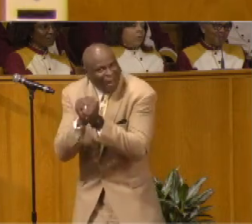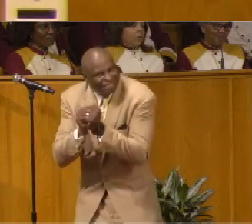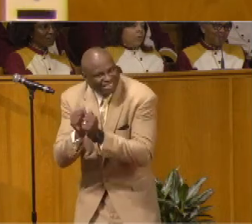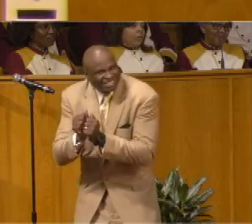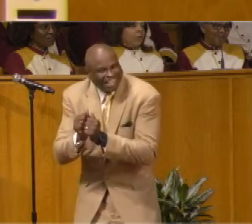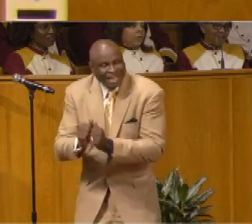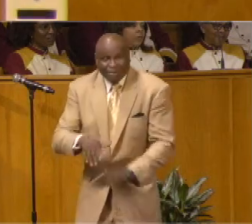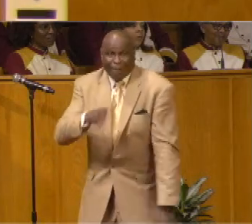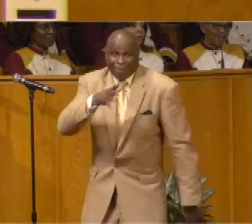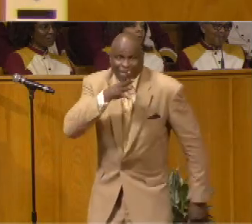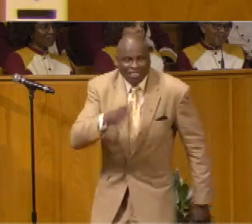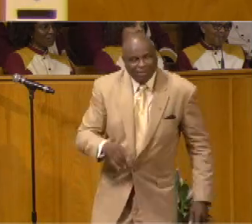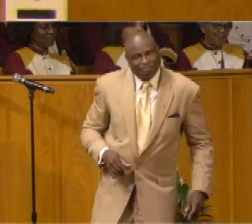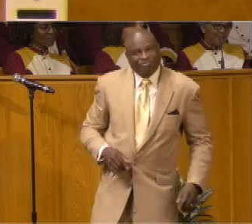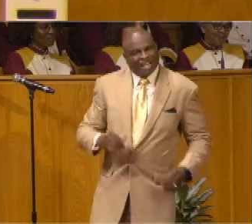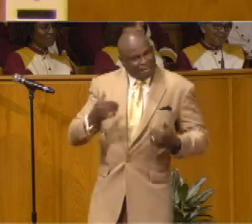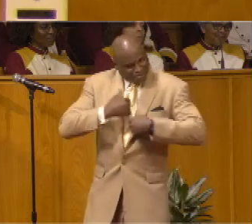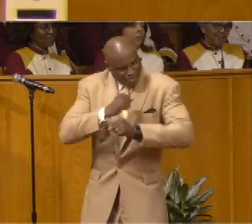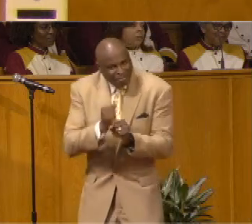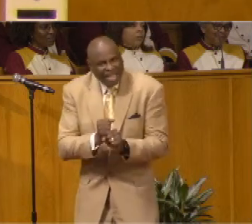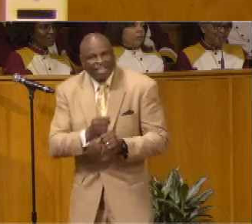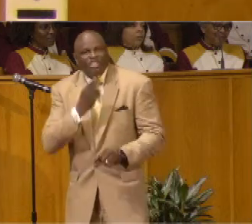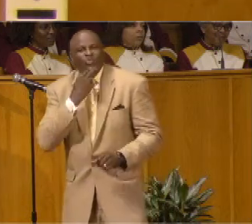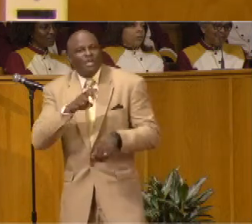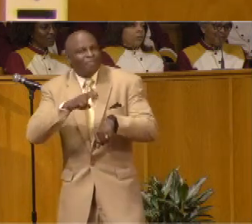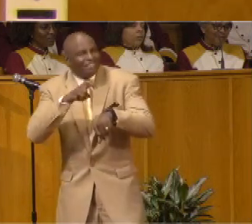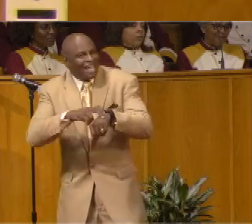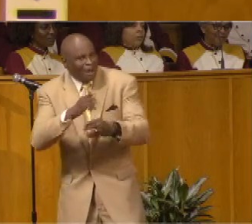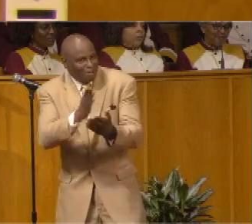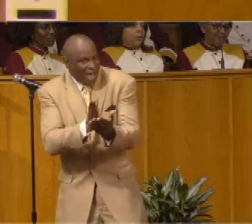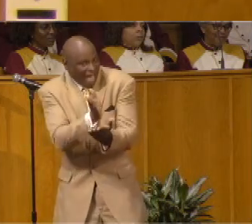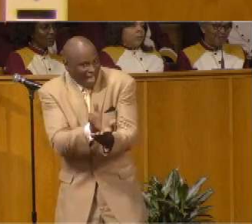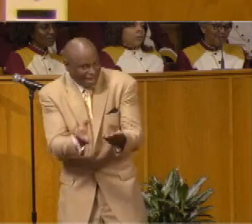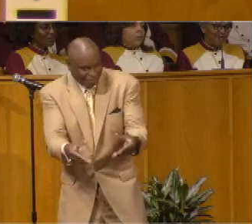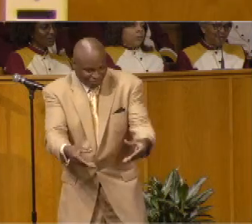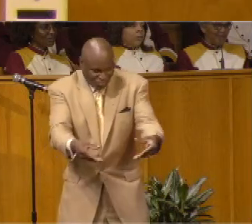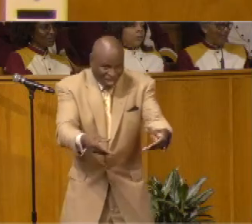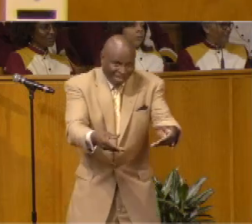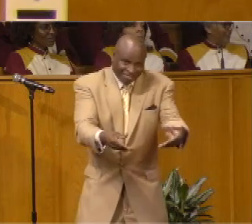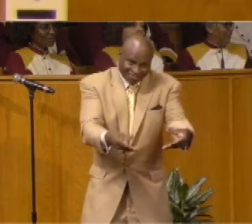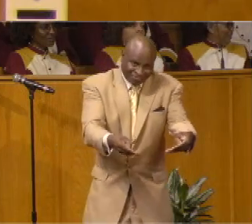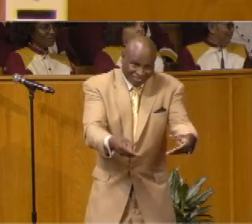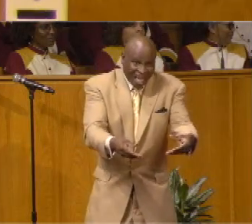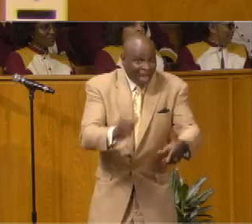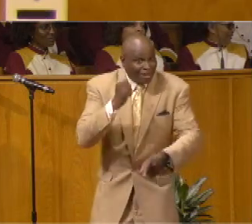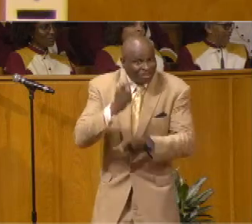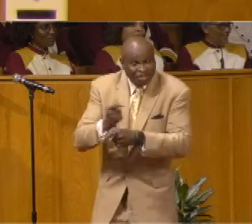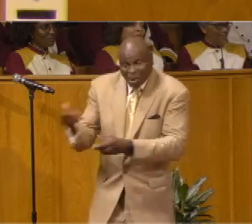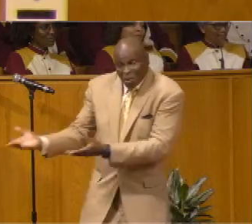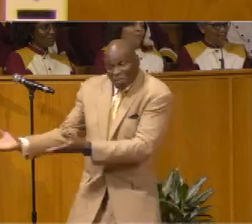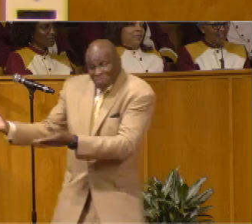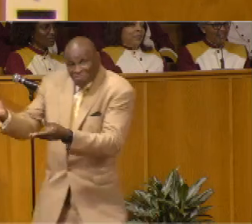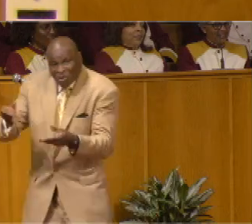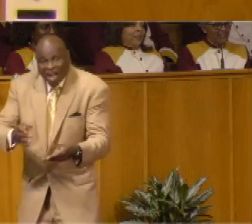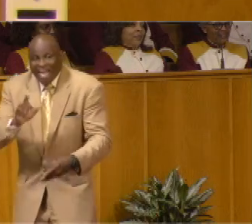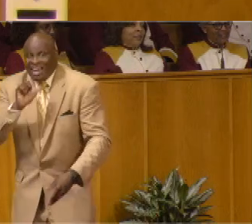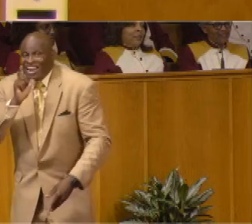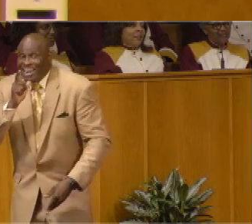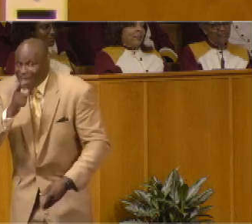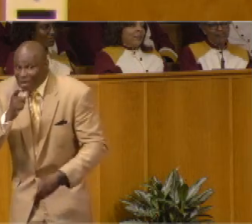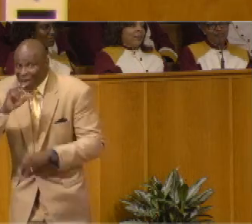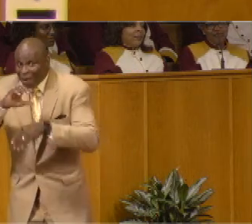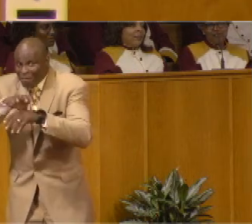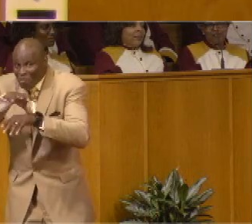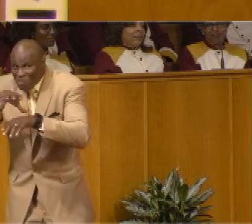So my mother had made a sweet potato pie, and my sister brought over lemon meringue.